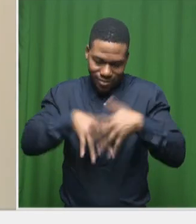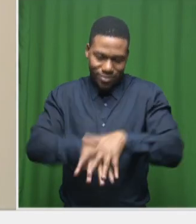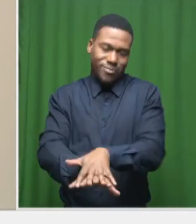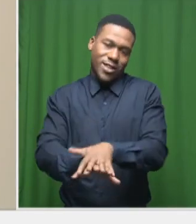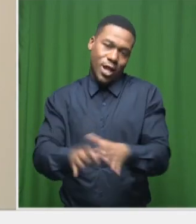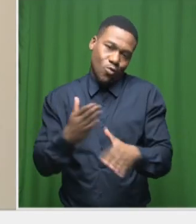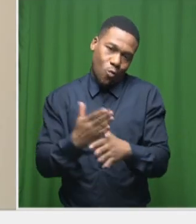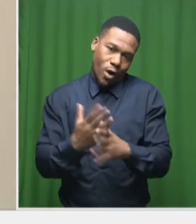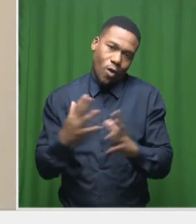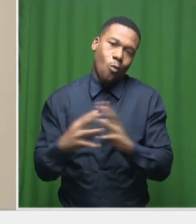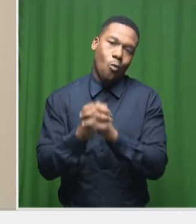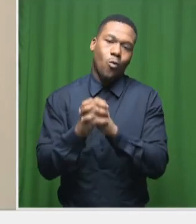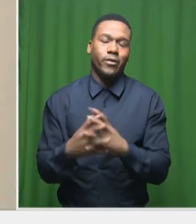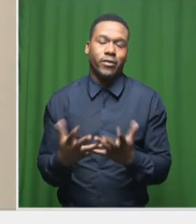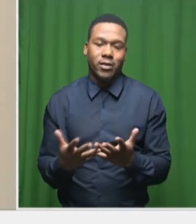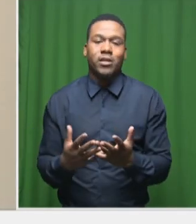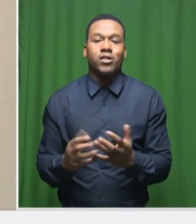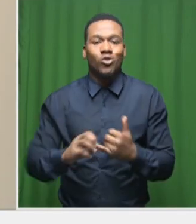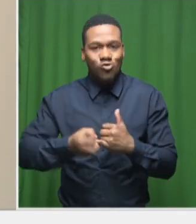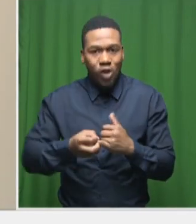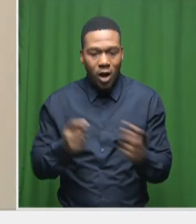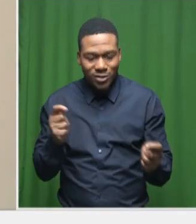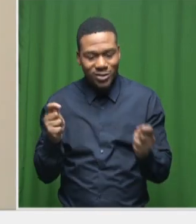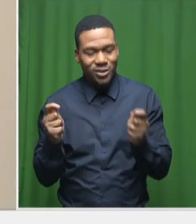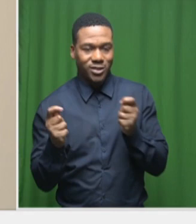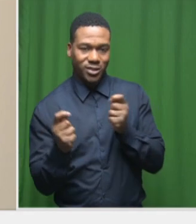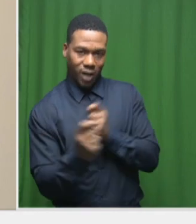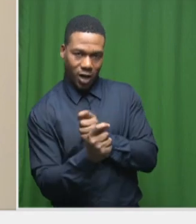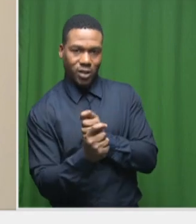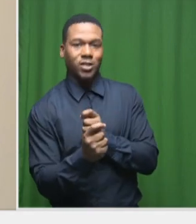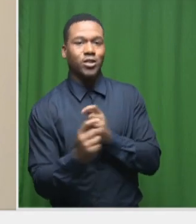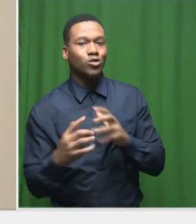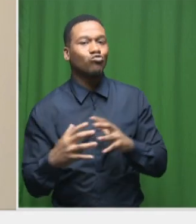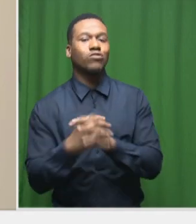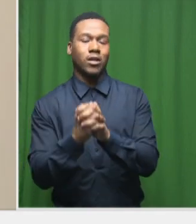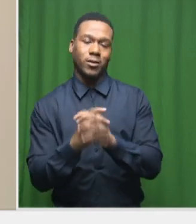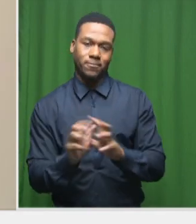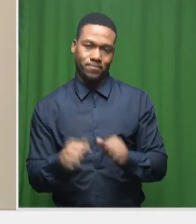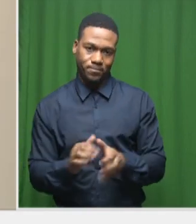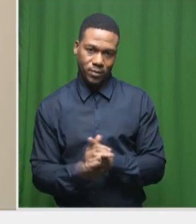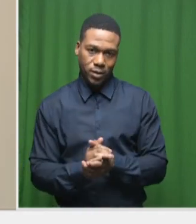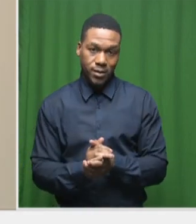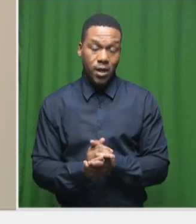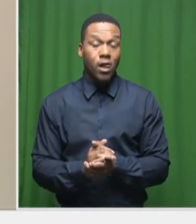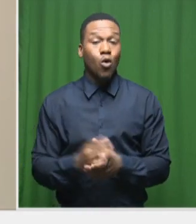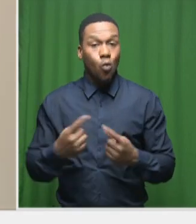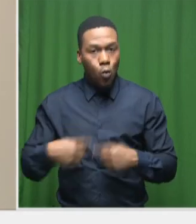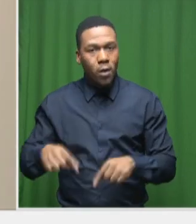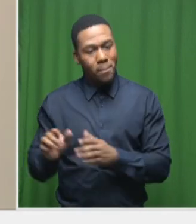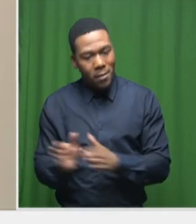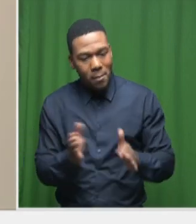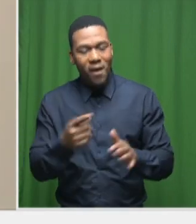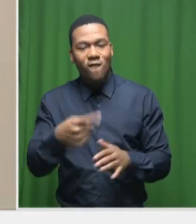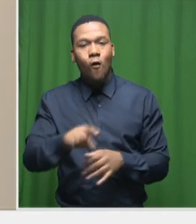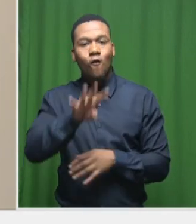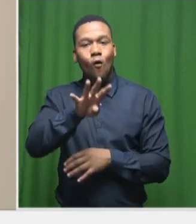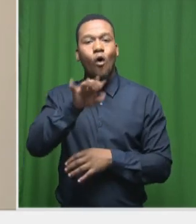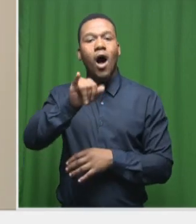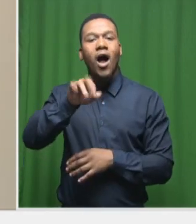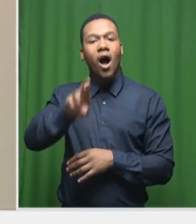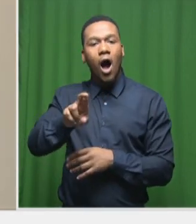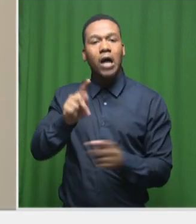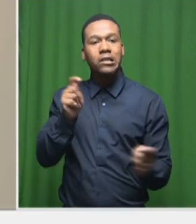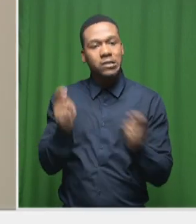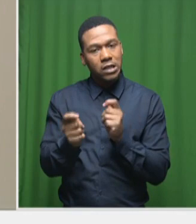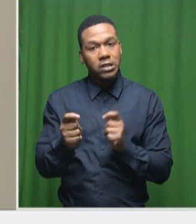make sure that we transition together into being ready into this whole 4R dimensional change that's happening. And I